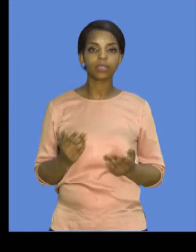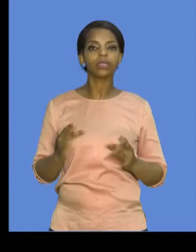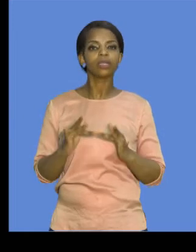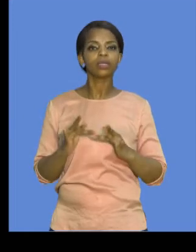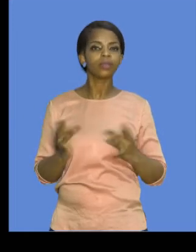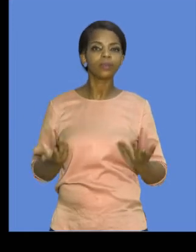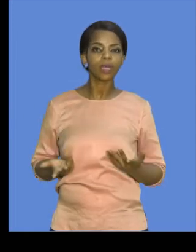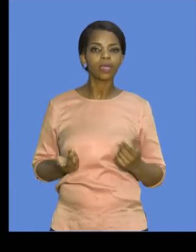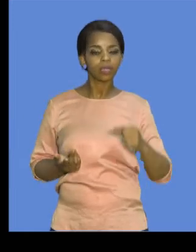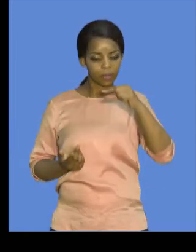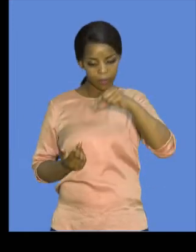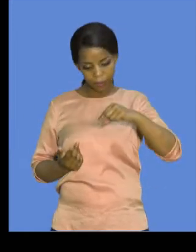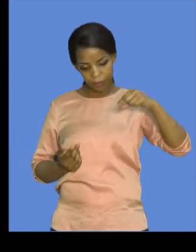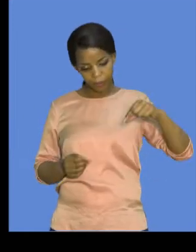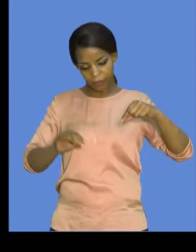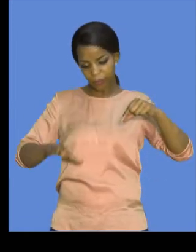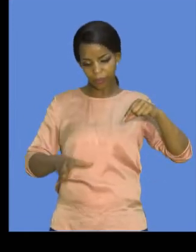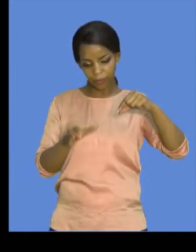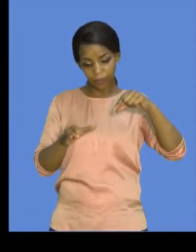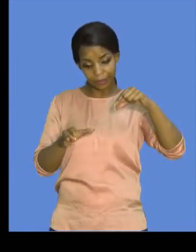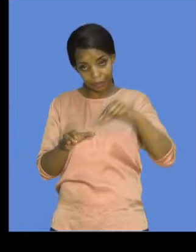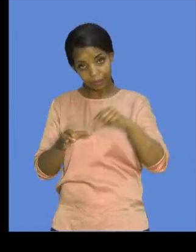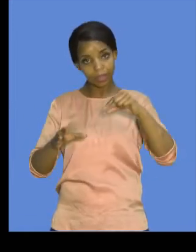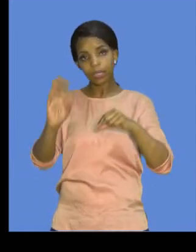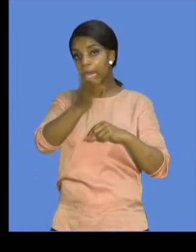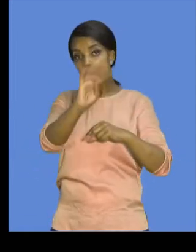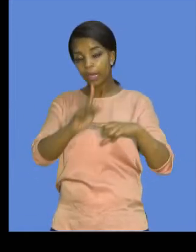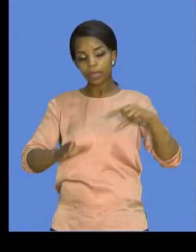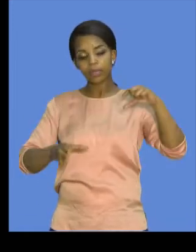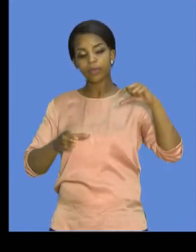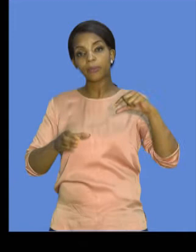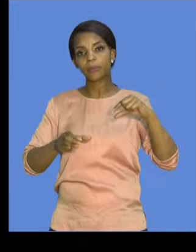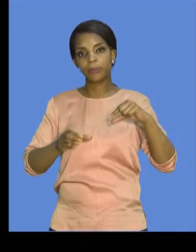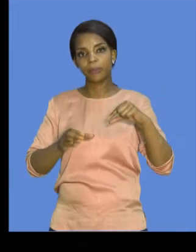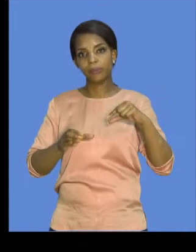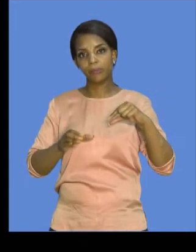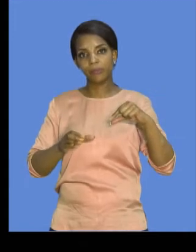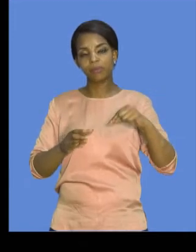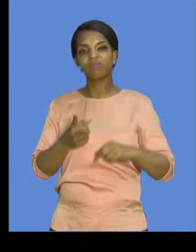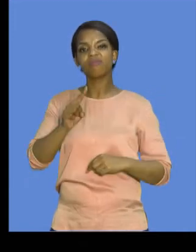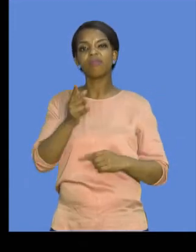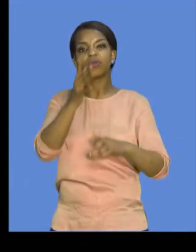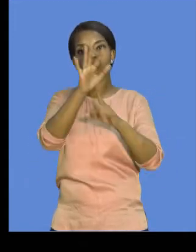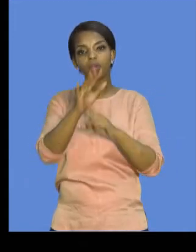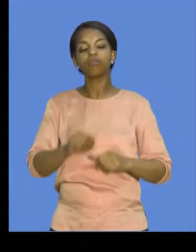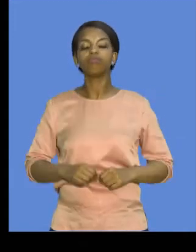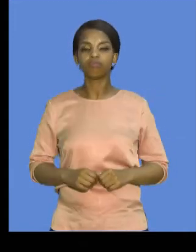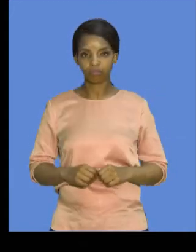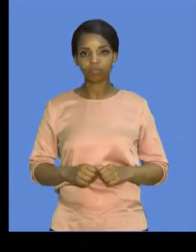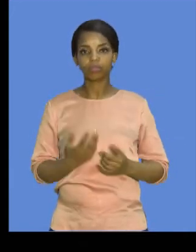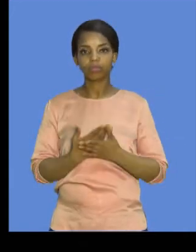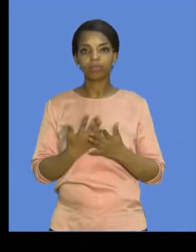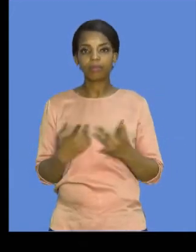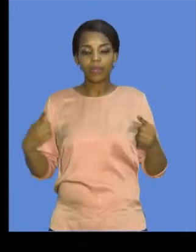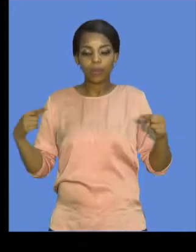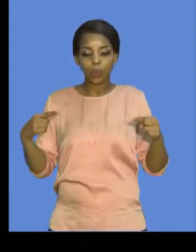two materials must not be in contact with each other for them to actually exert a force on each